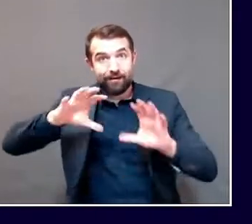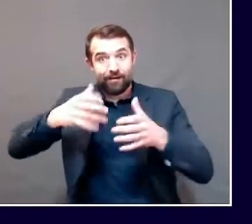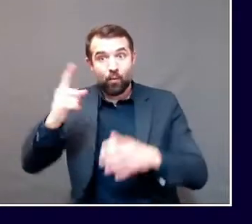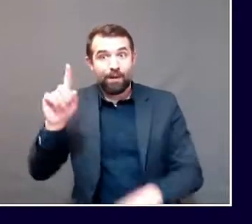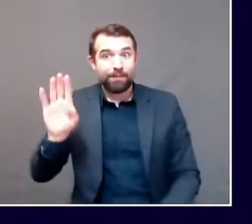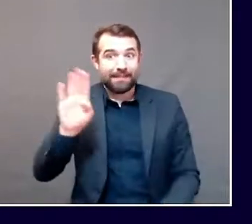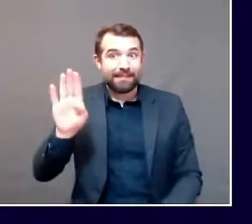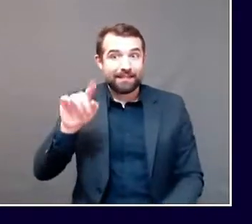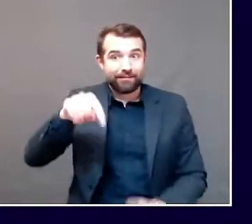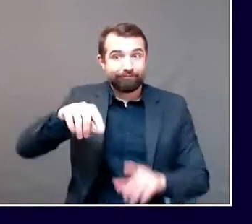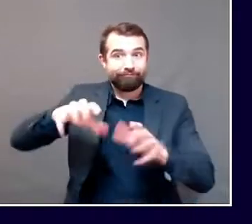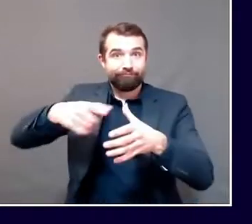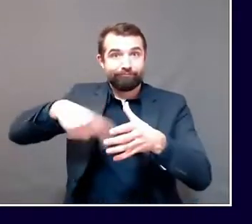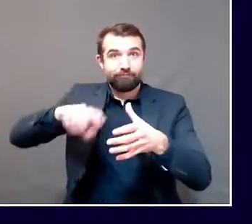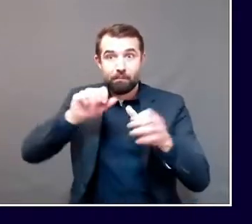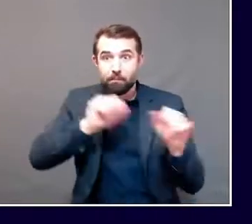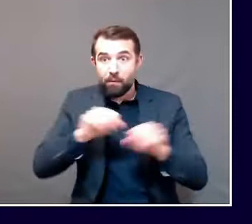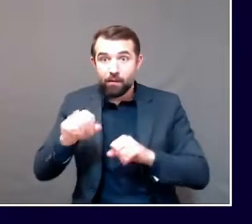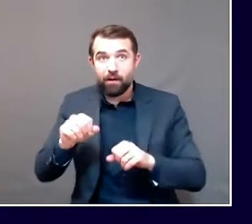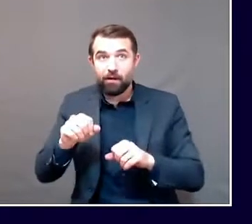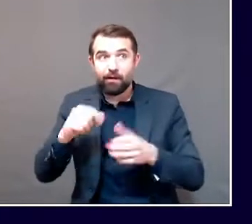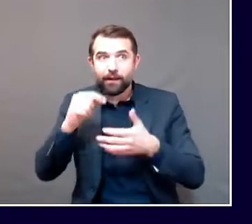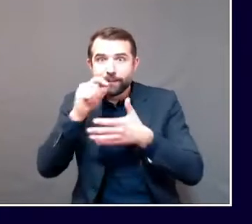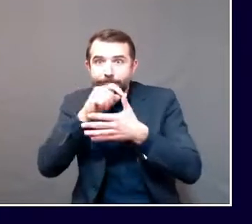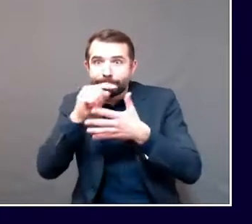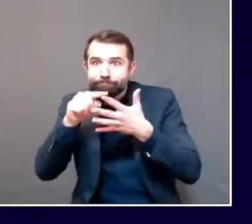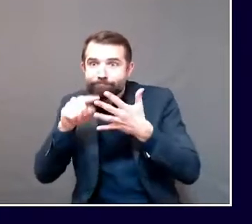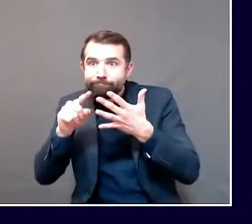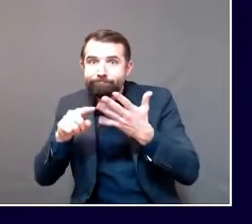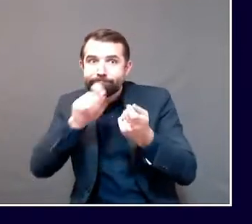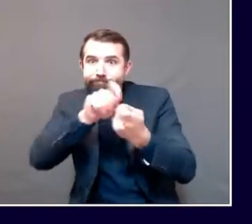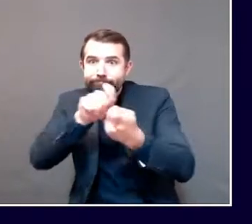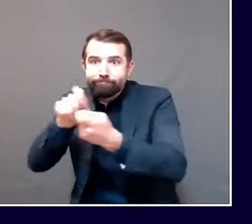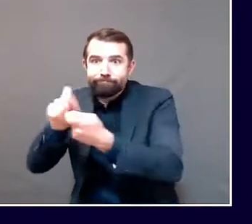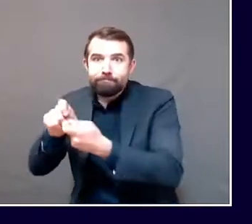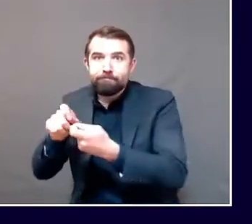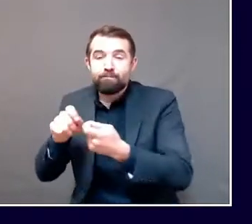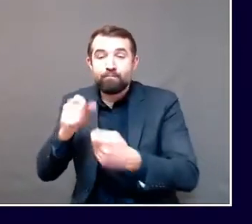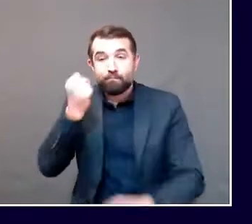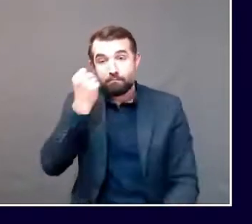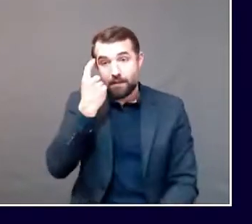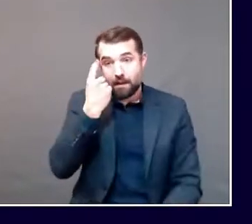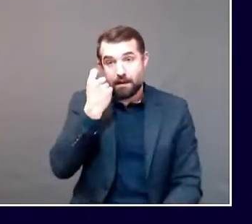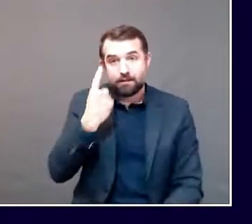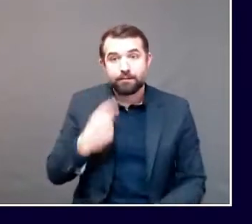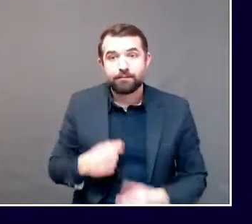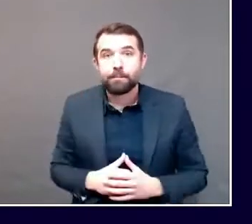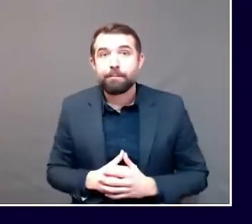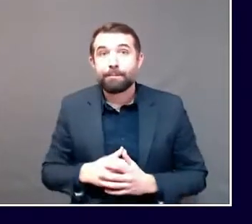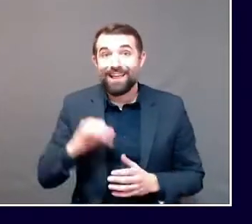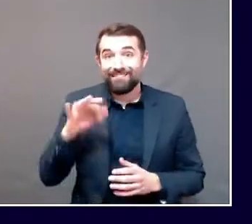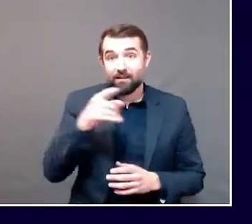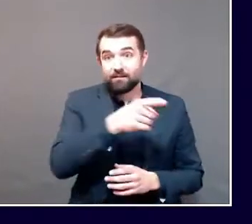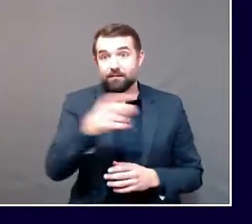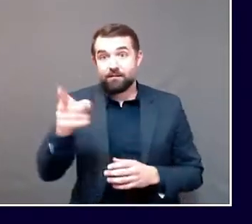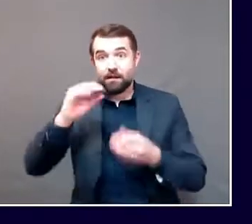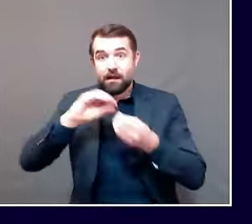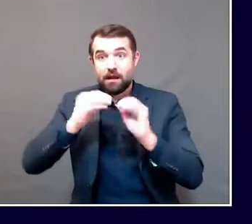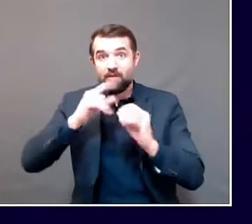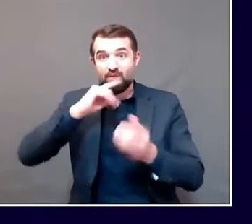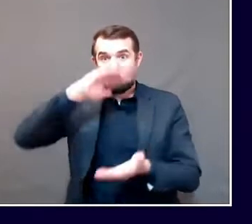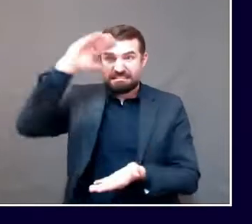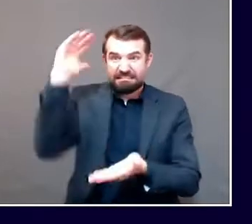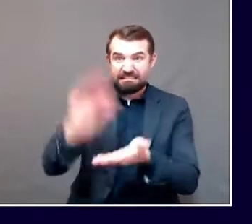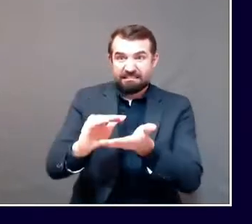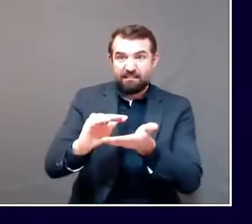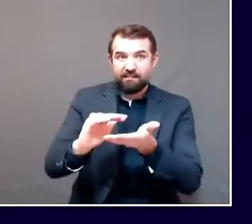that what we get in February is no different from what we've gotten in January, those plans are going to have to change.